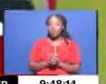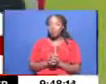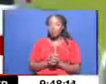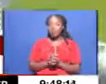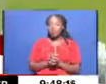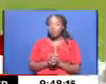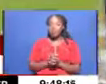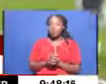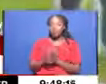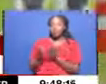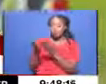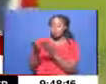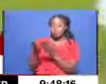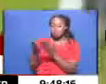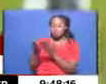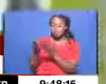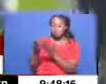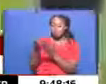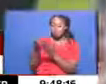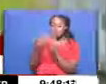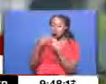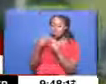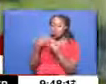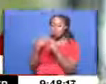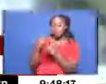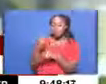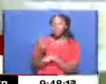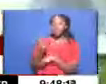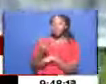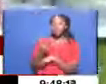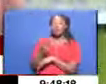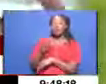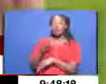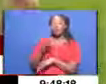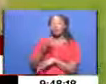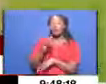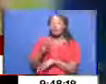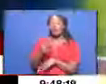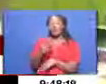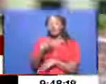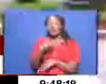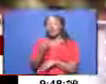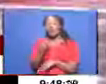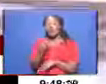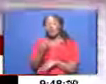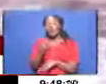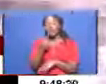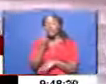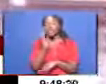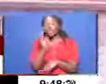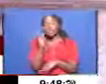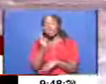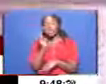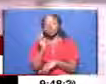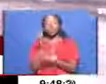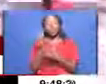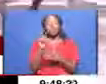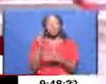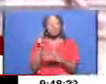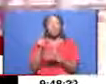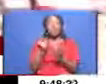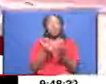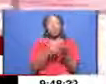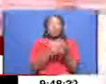Sharon Bitok finished second in the women 1500 meters final to add another silver medal to Kenya's medal tally at the